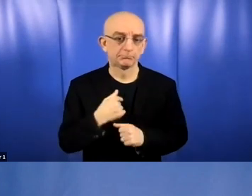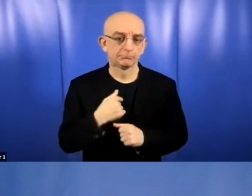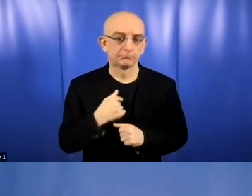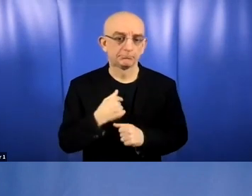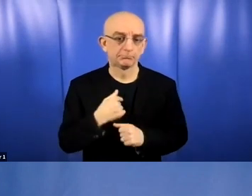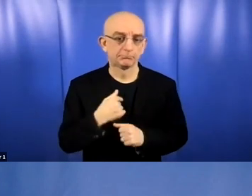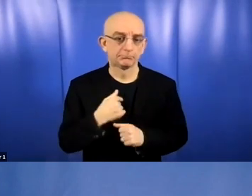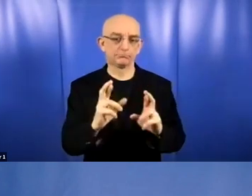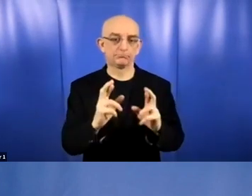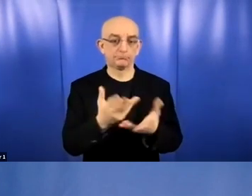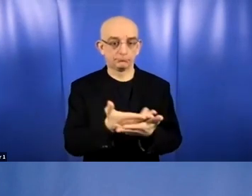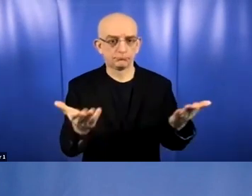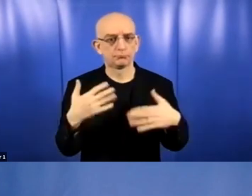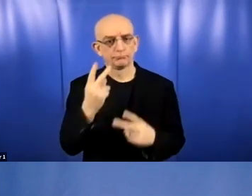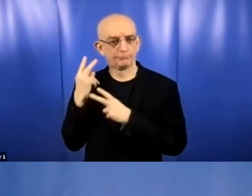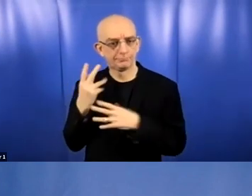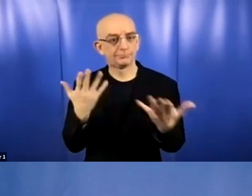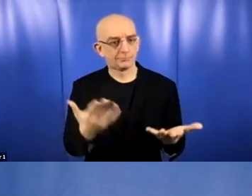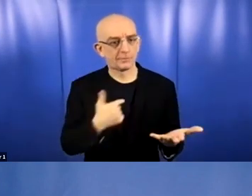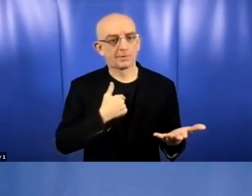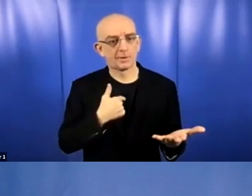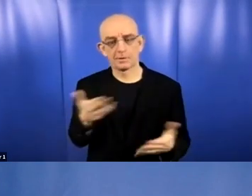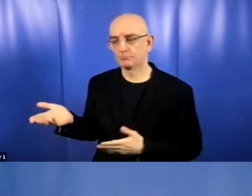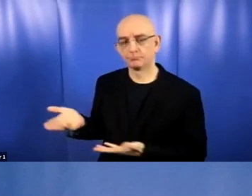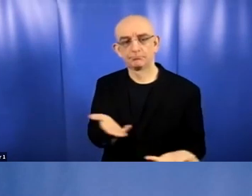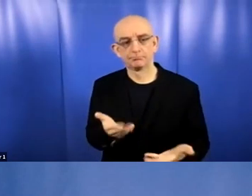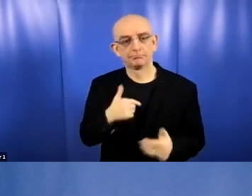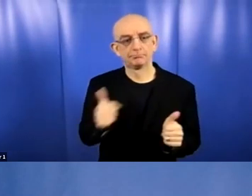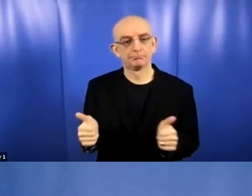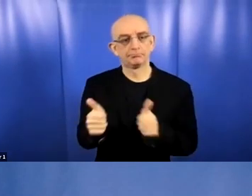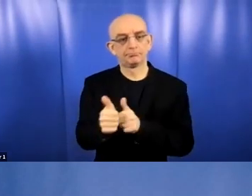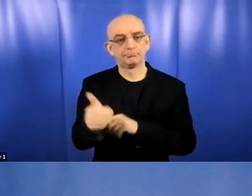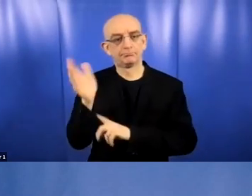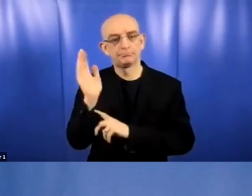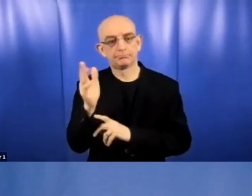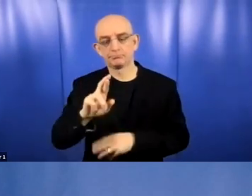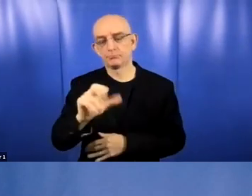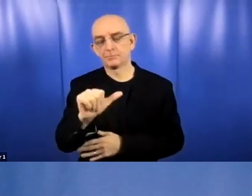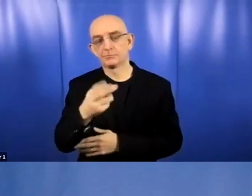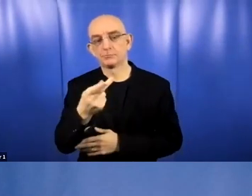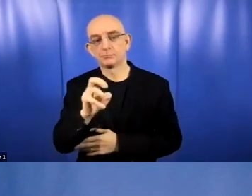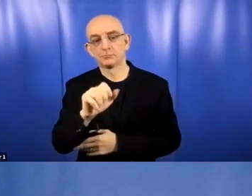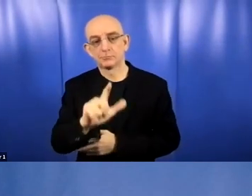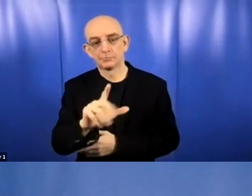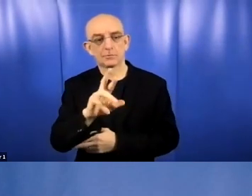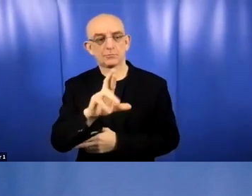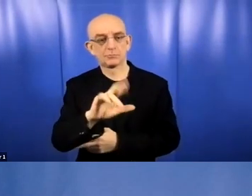at UNHCR and who will say a few words of introduction.